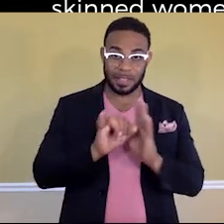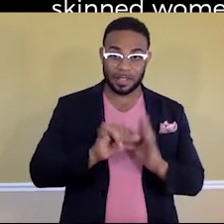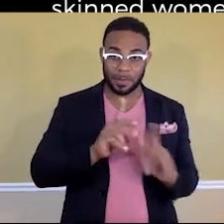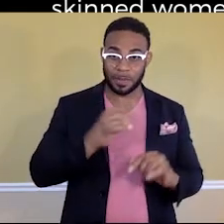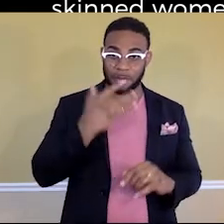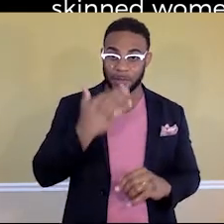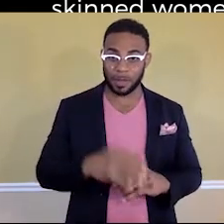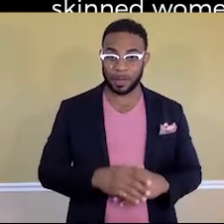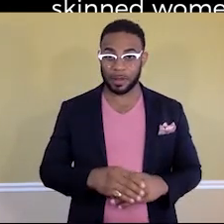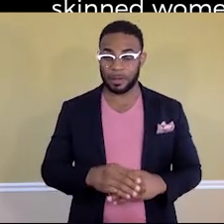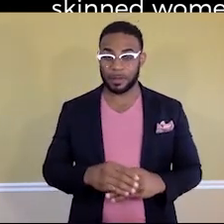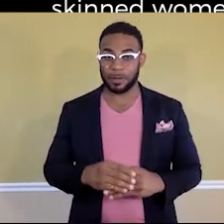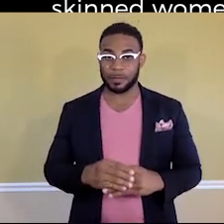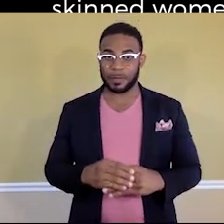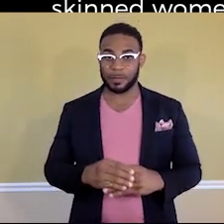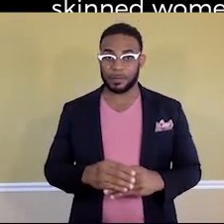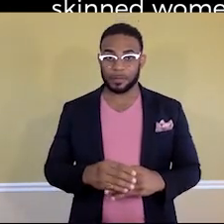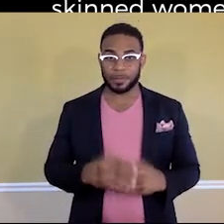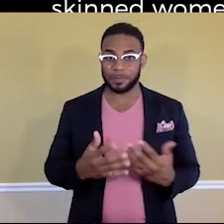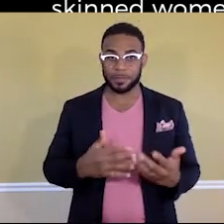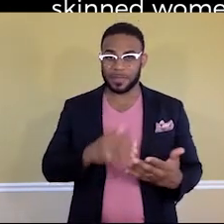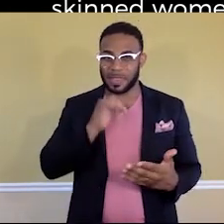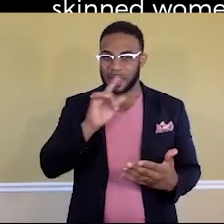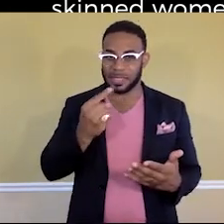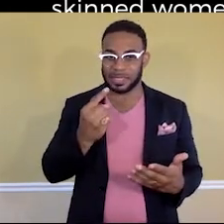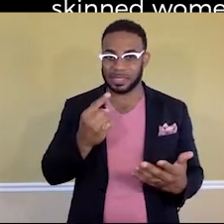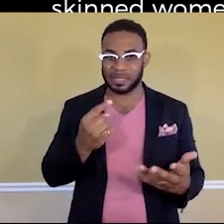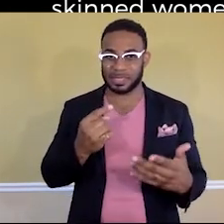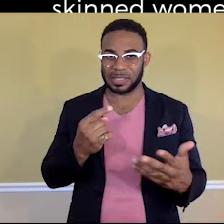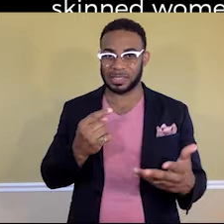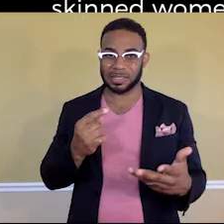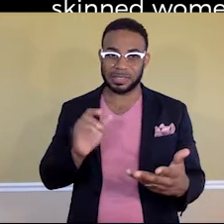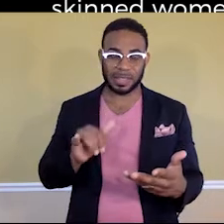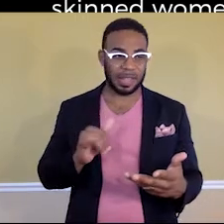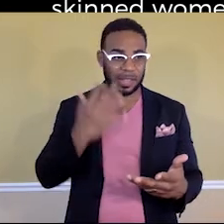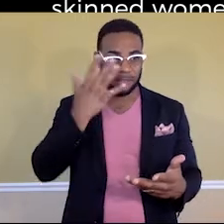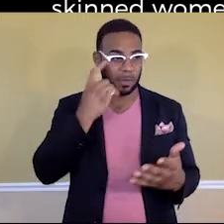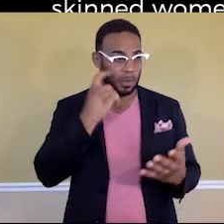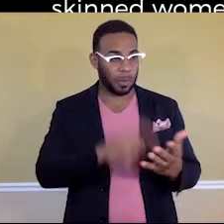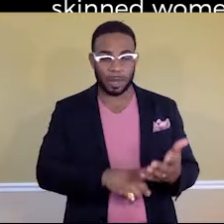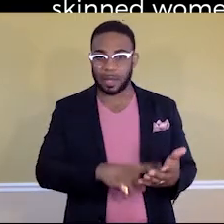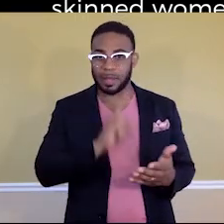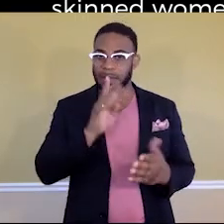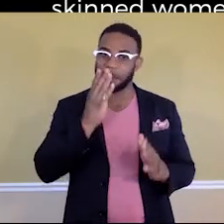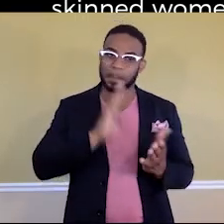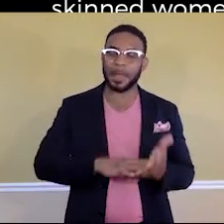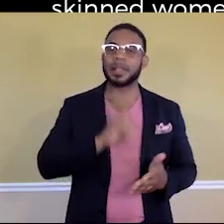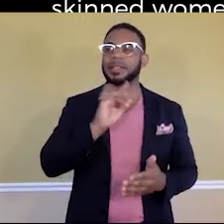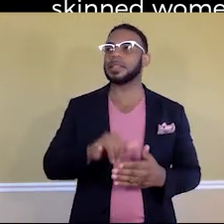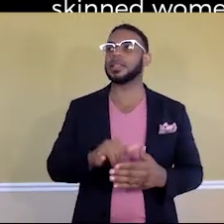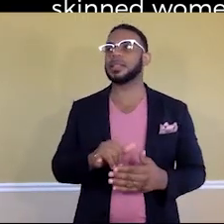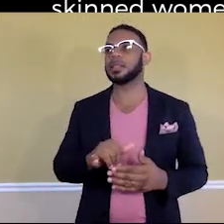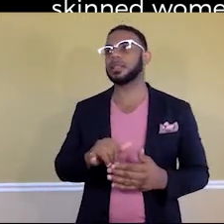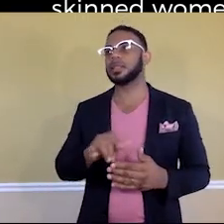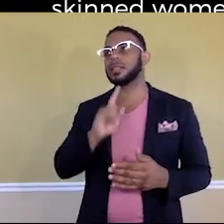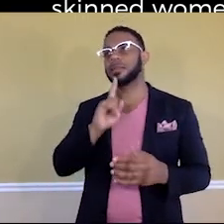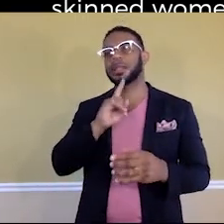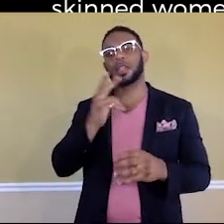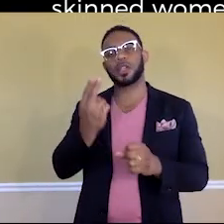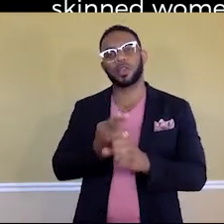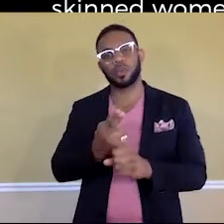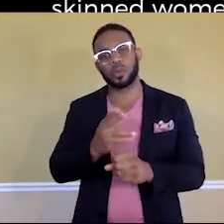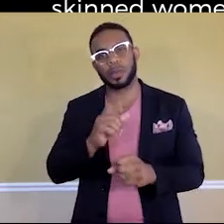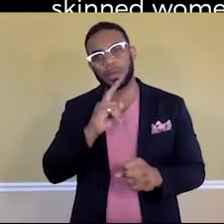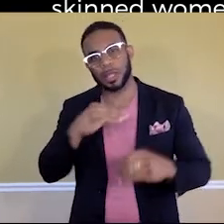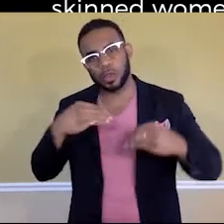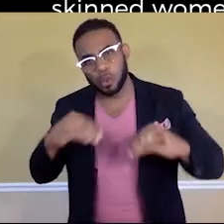of color. It's not just that the facial recognition is bad, it's that it's being used